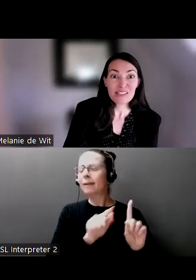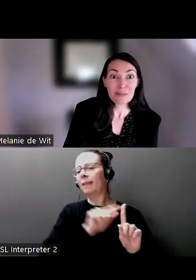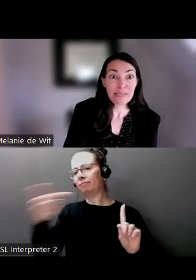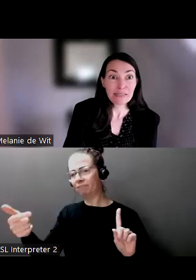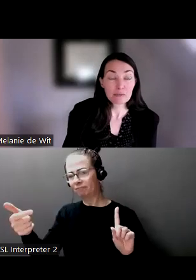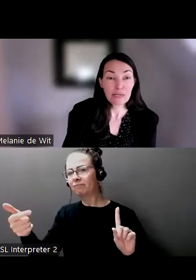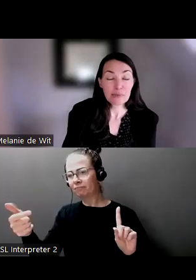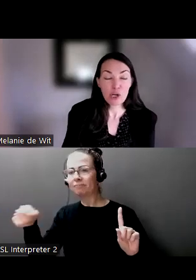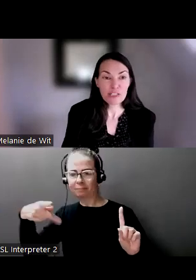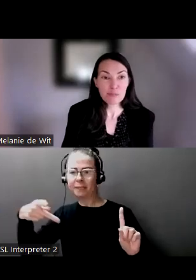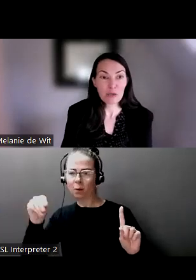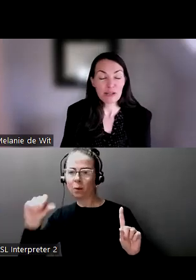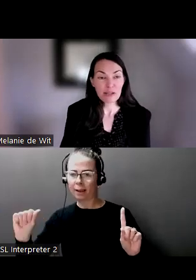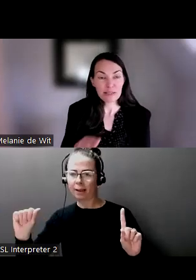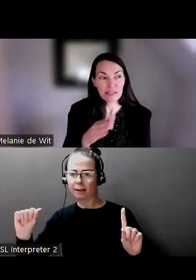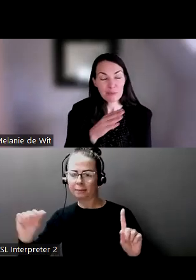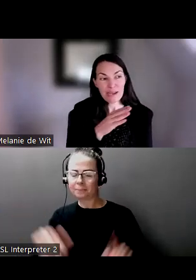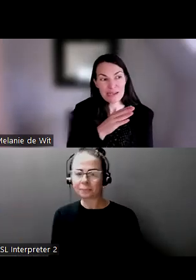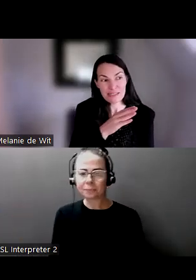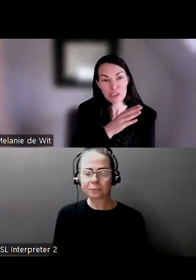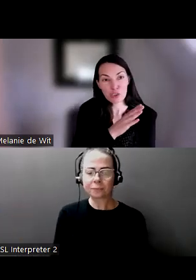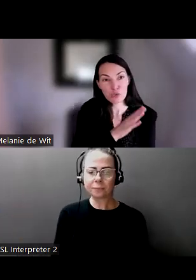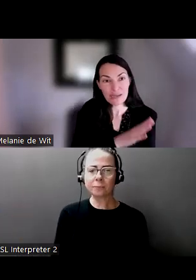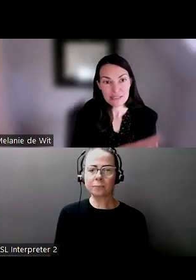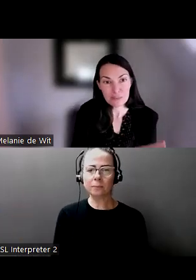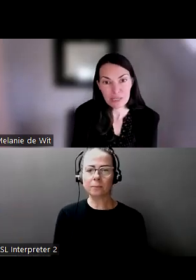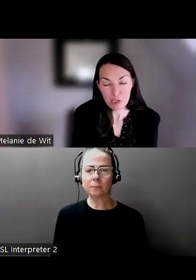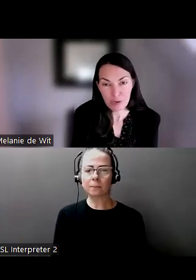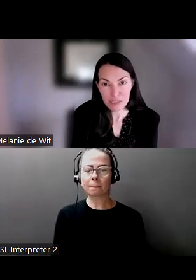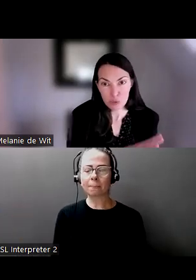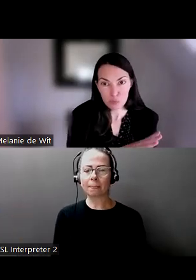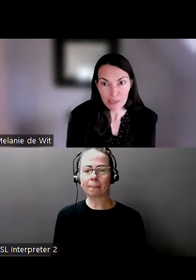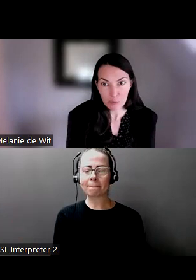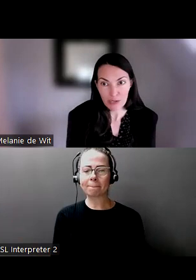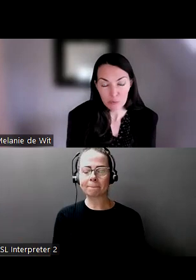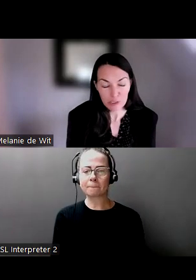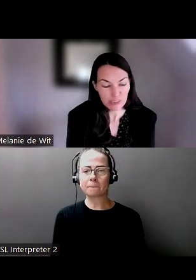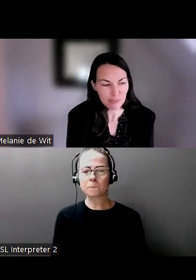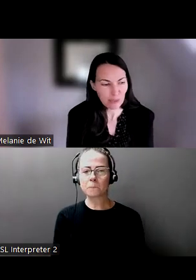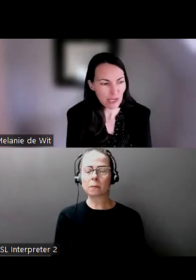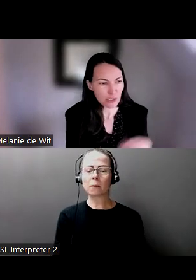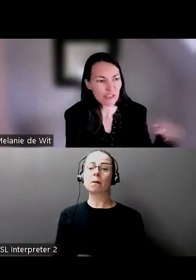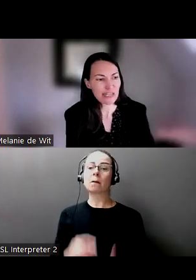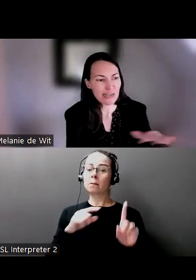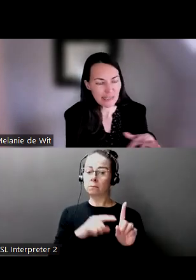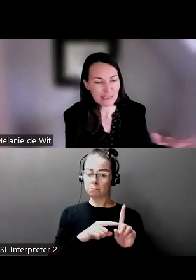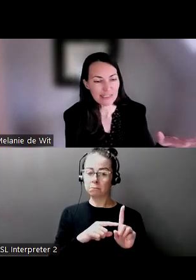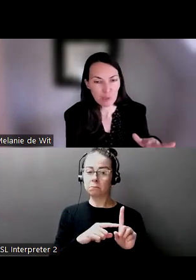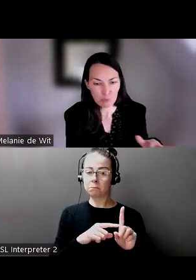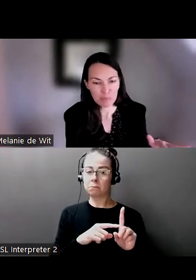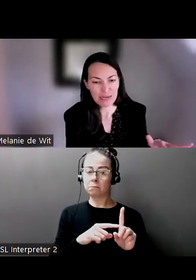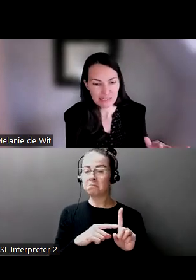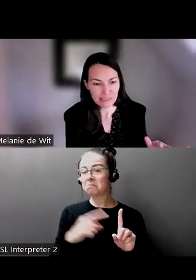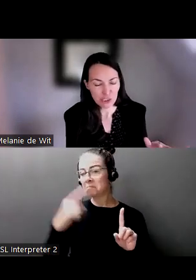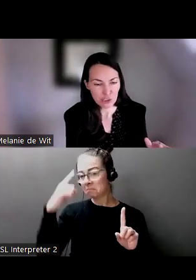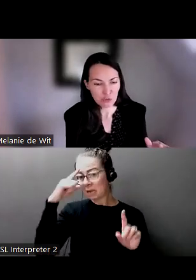So what does that mean, right? We talked about the capacity to grant a POA, to write one, which was about understanding that someone